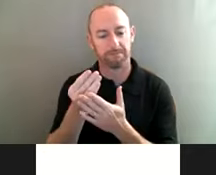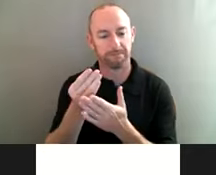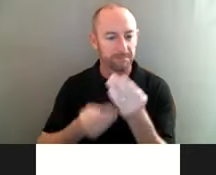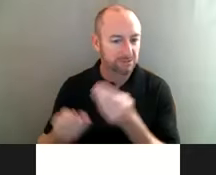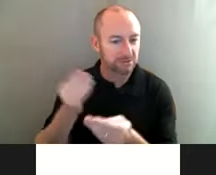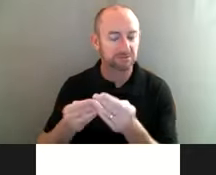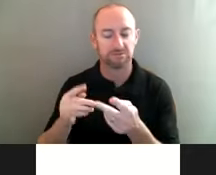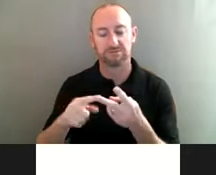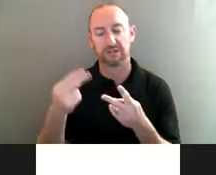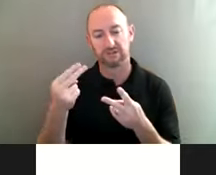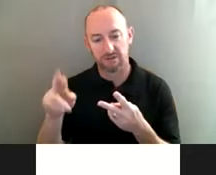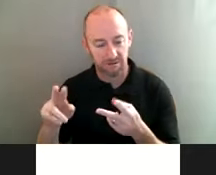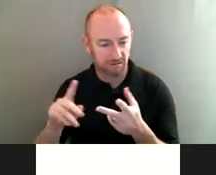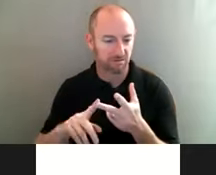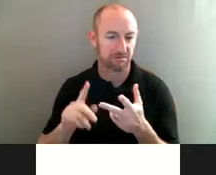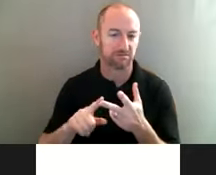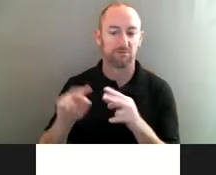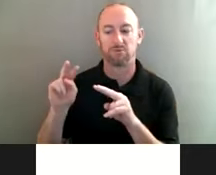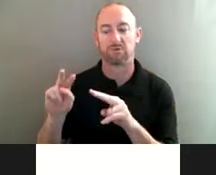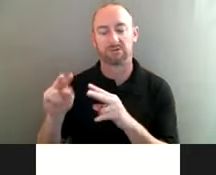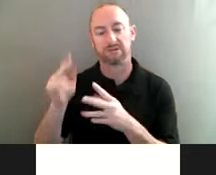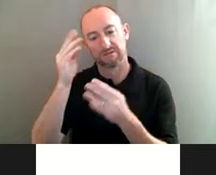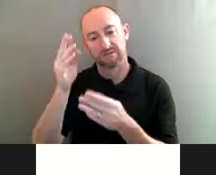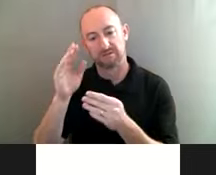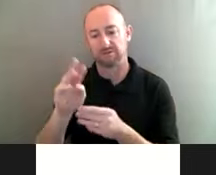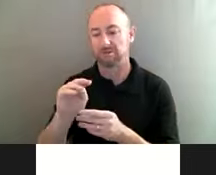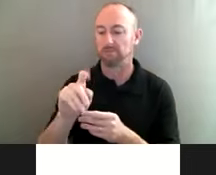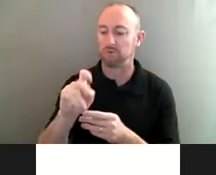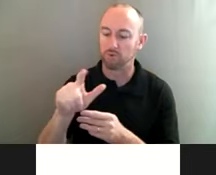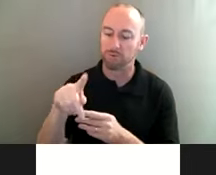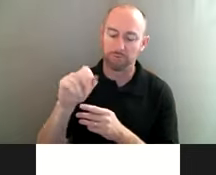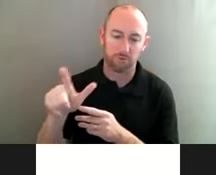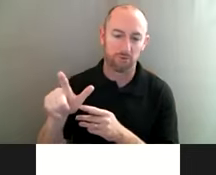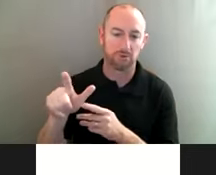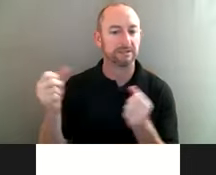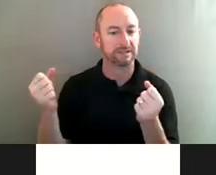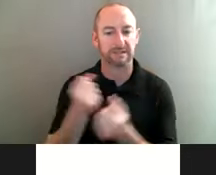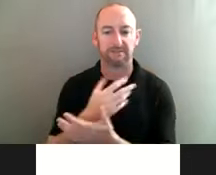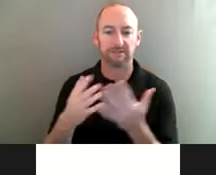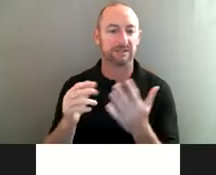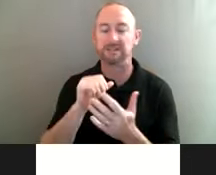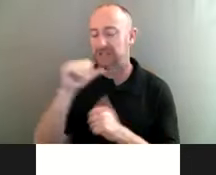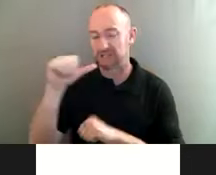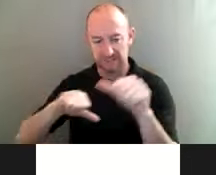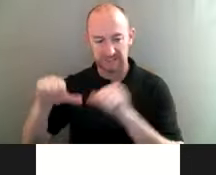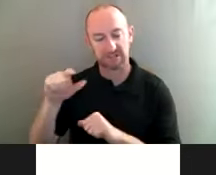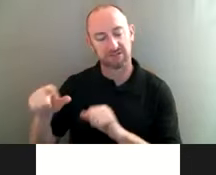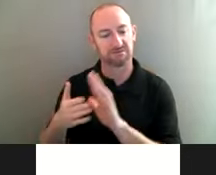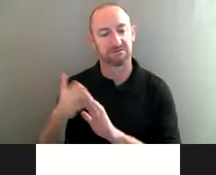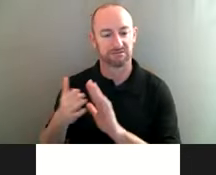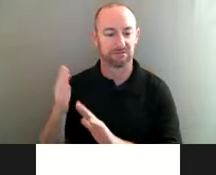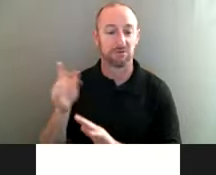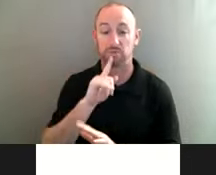resources, overseeing the details of the motor pool and just about everything non-scientific that we do. And again, it's been a